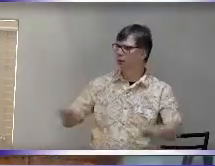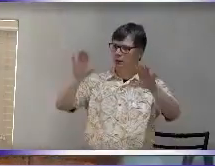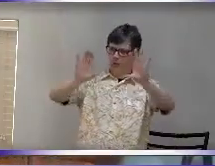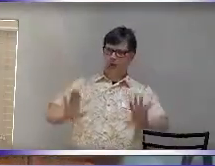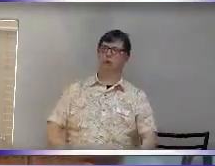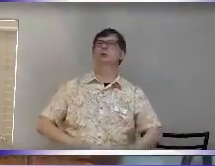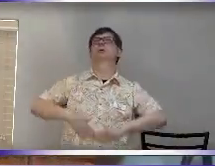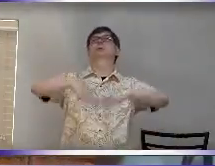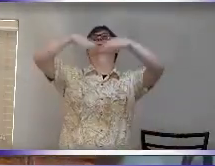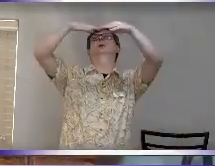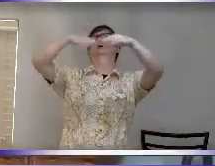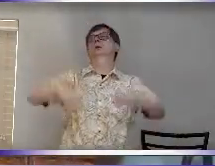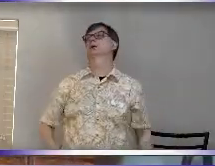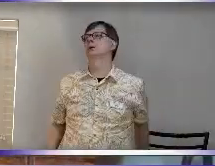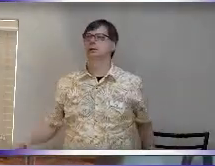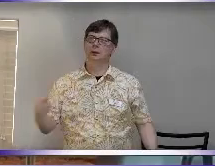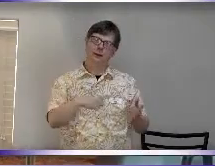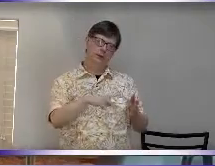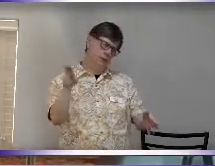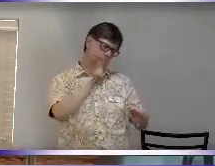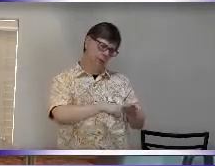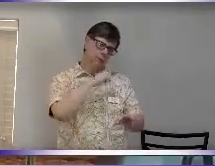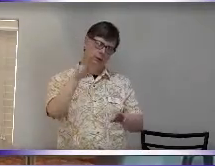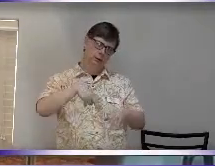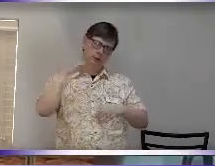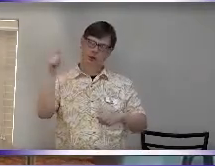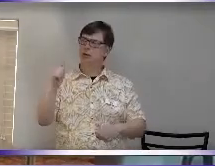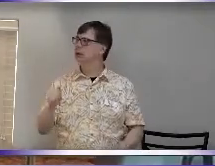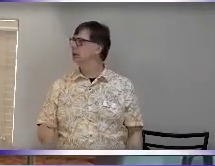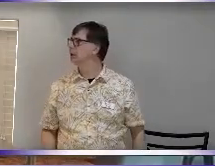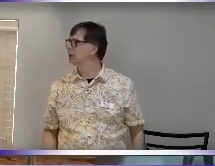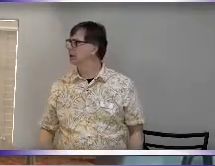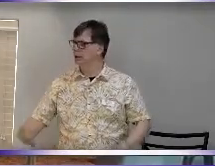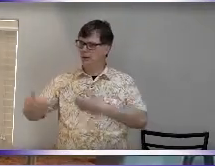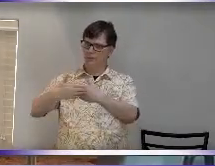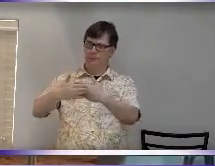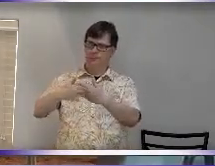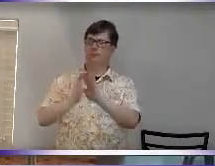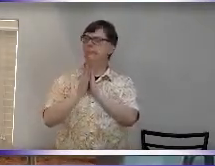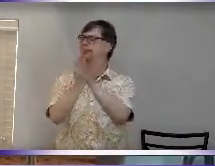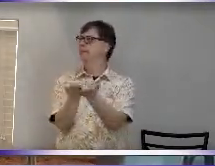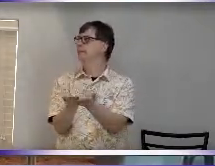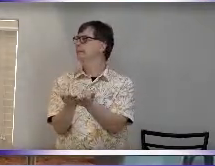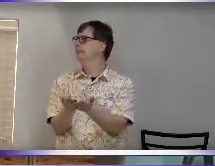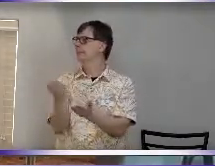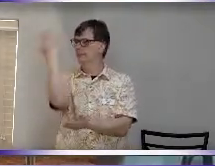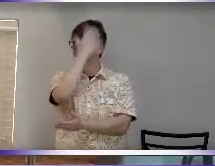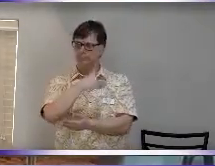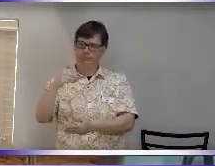rising. And this month, you know, in the front of the magazine, you see this beautiful